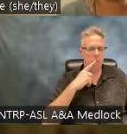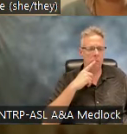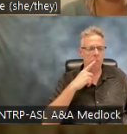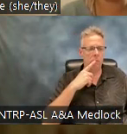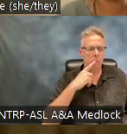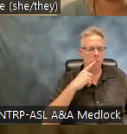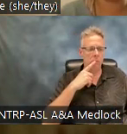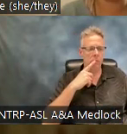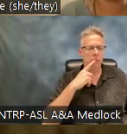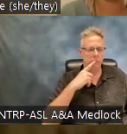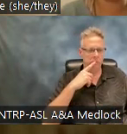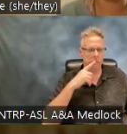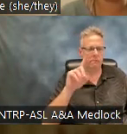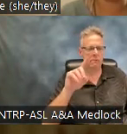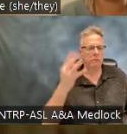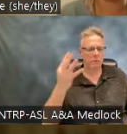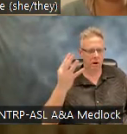Okay.